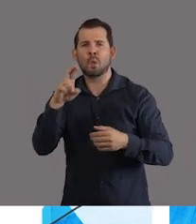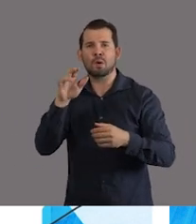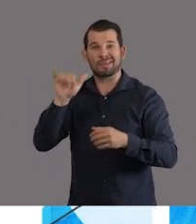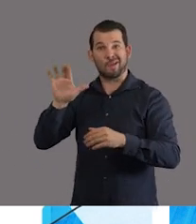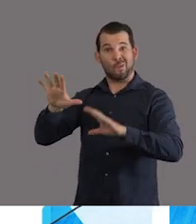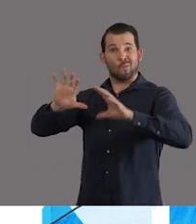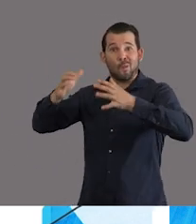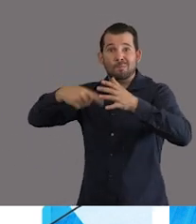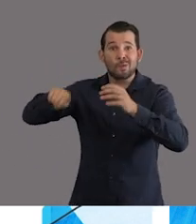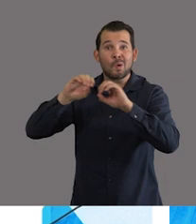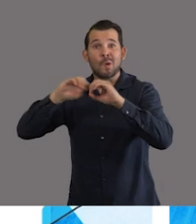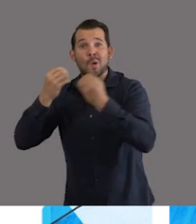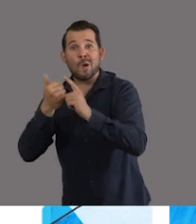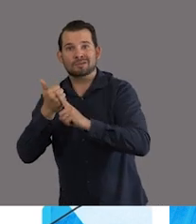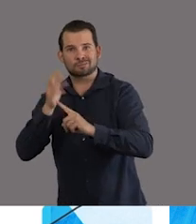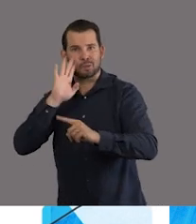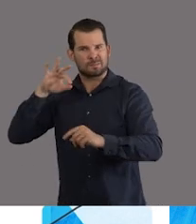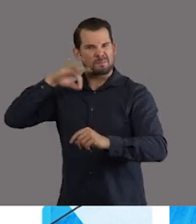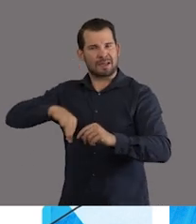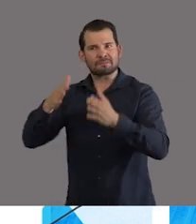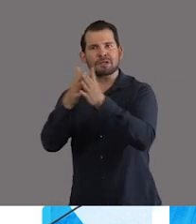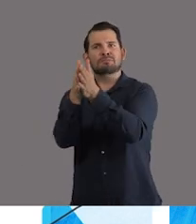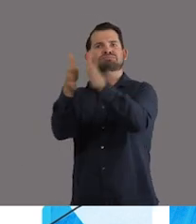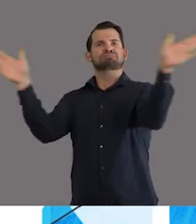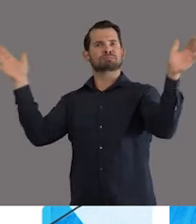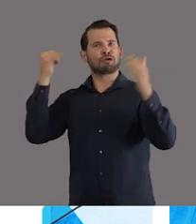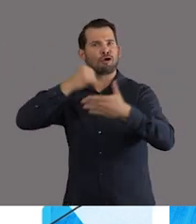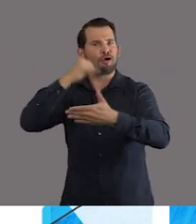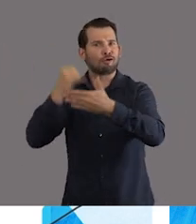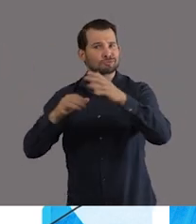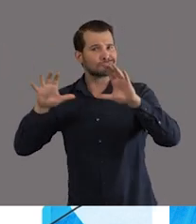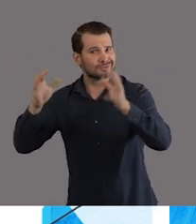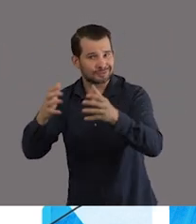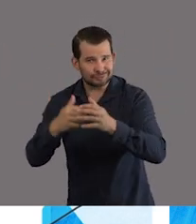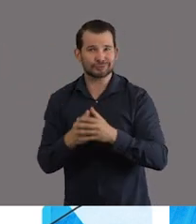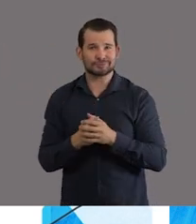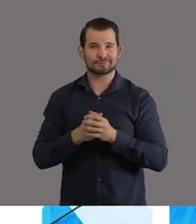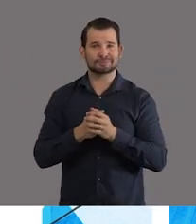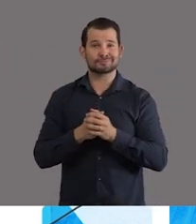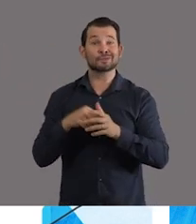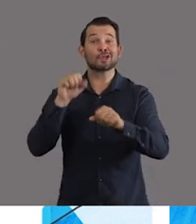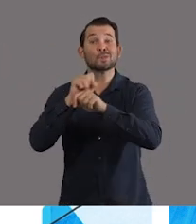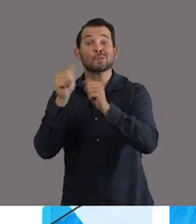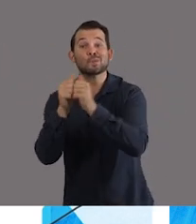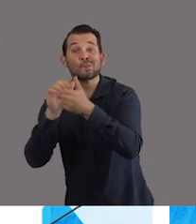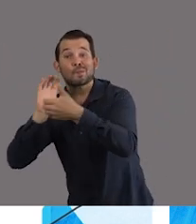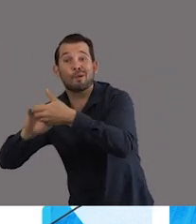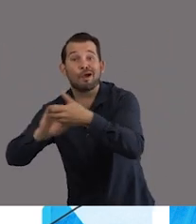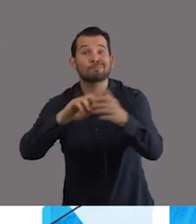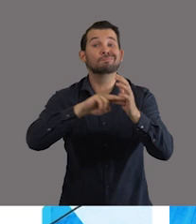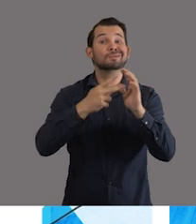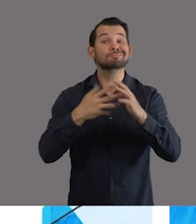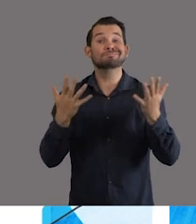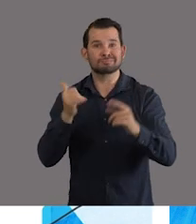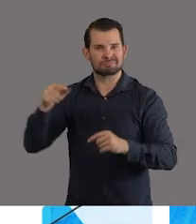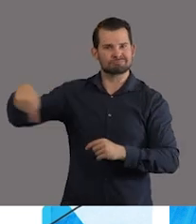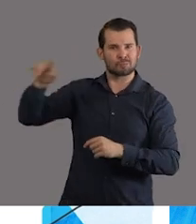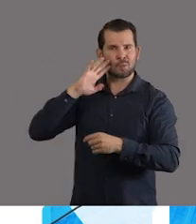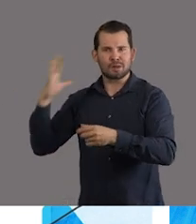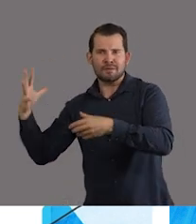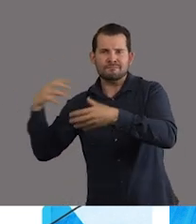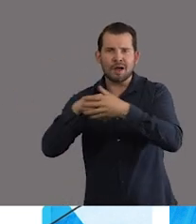or organization, and one that will benefit the arts sector. Working with partners also means that they will be involved